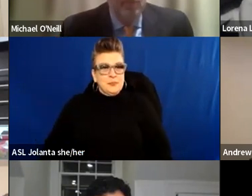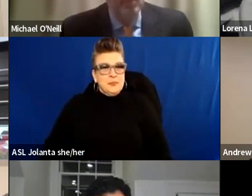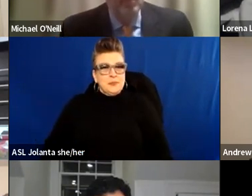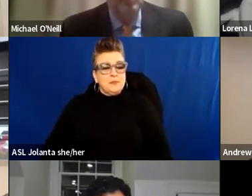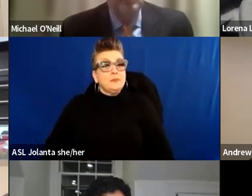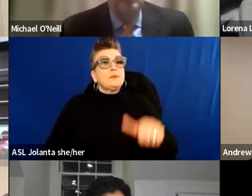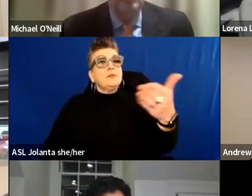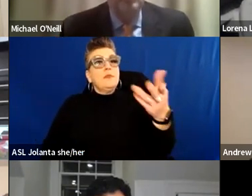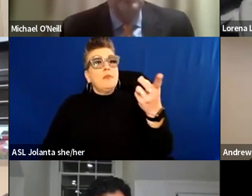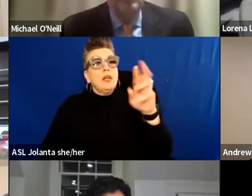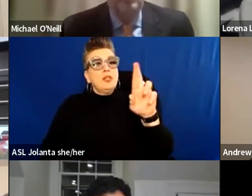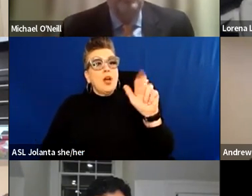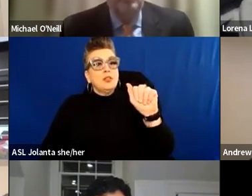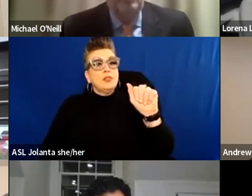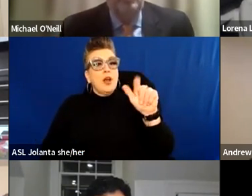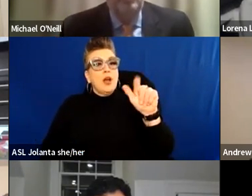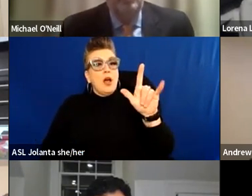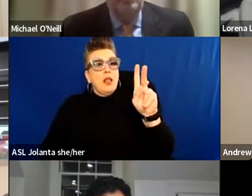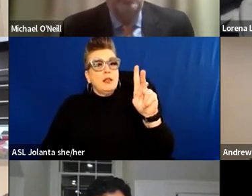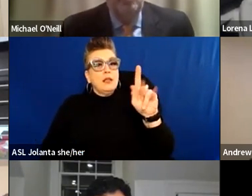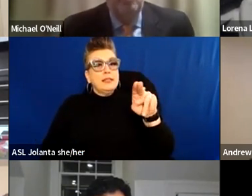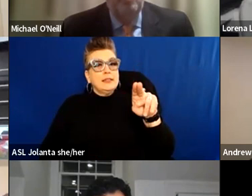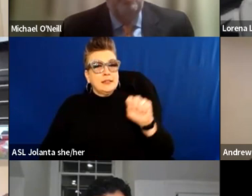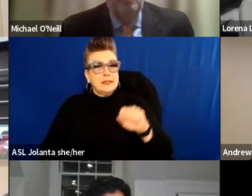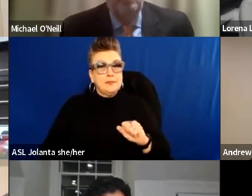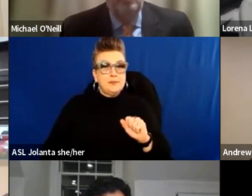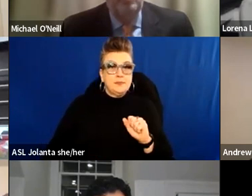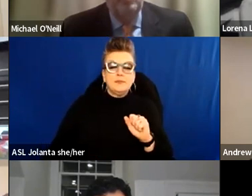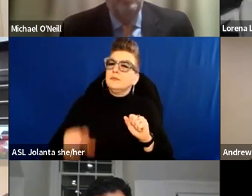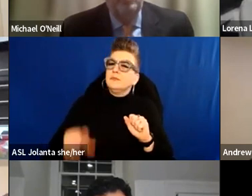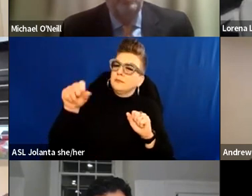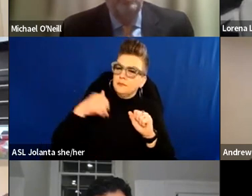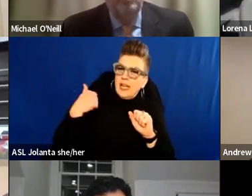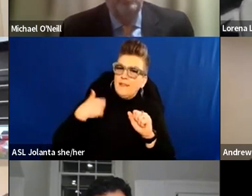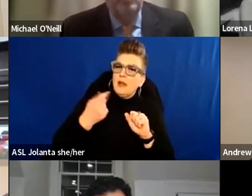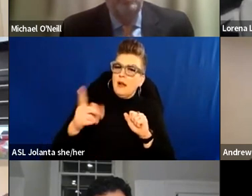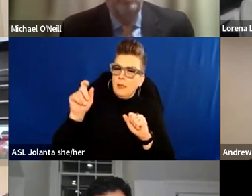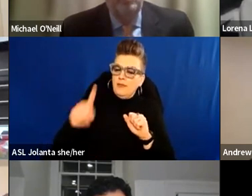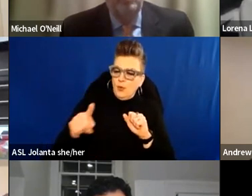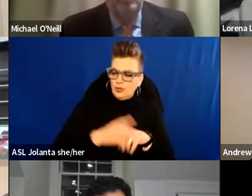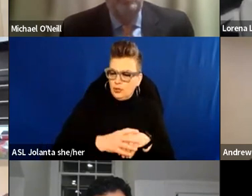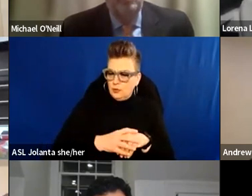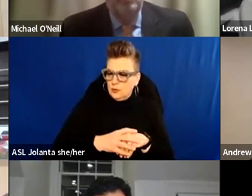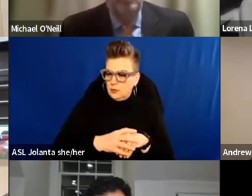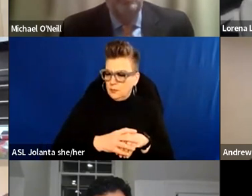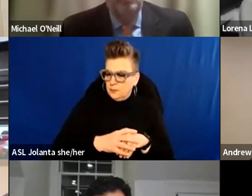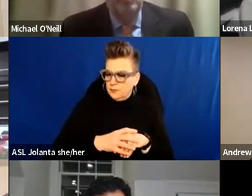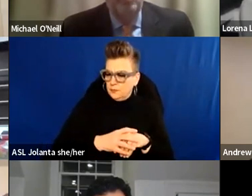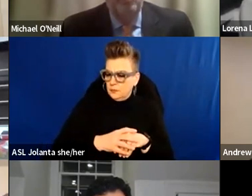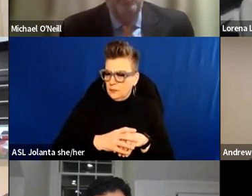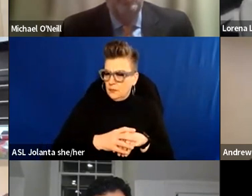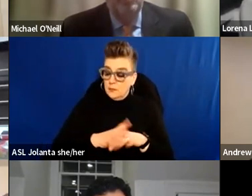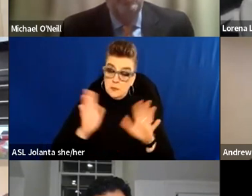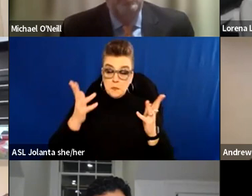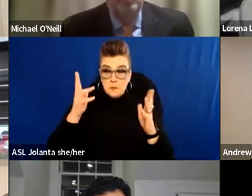dr elkins uh yes i just have a couple of questions um so in theory